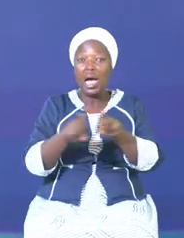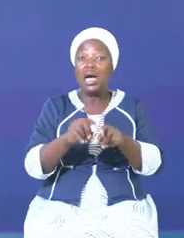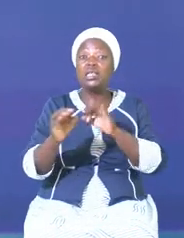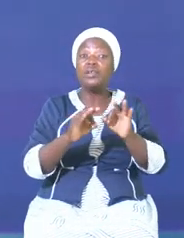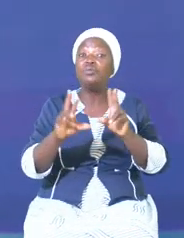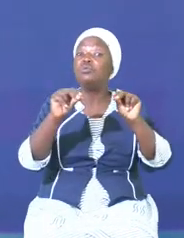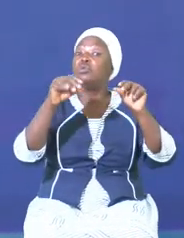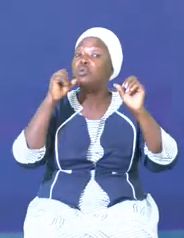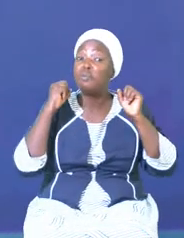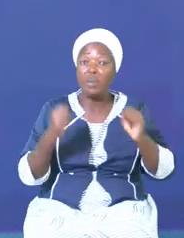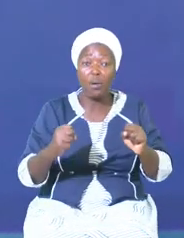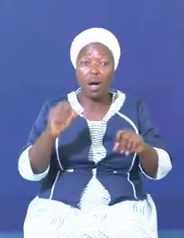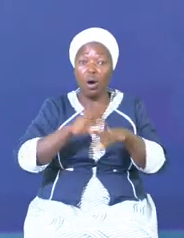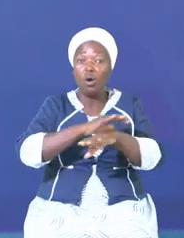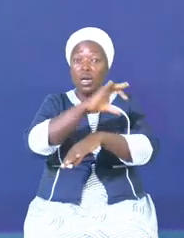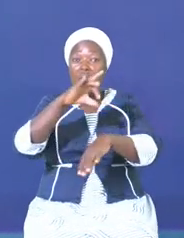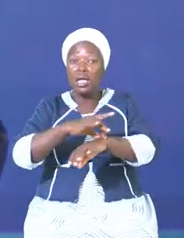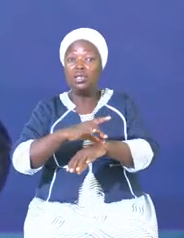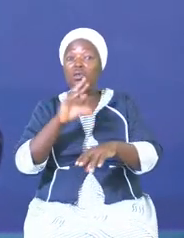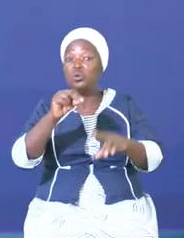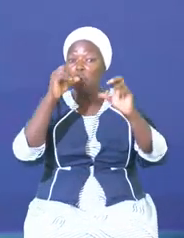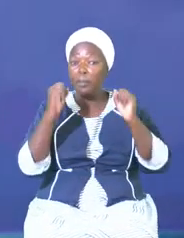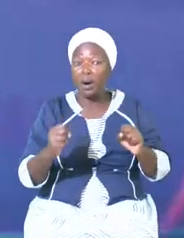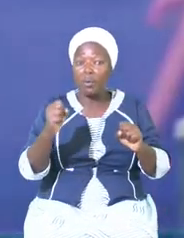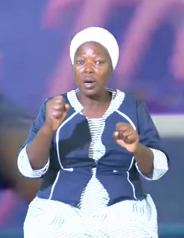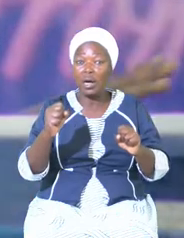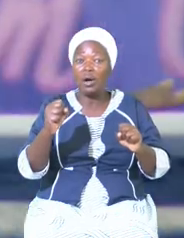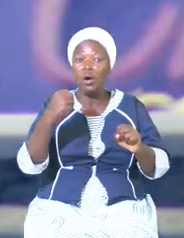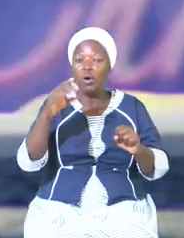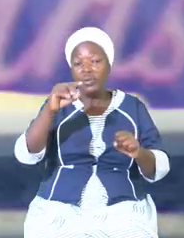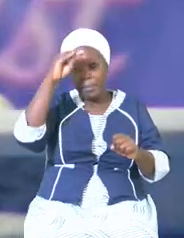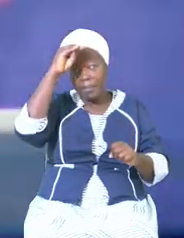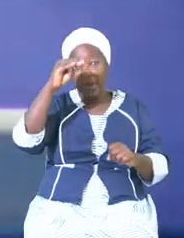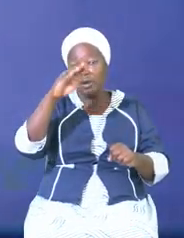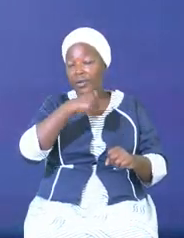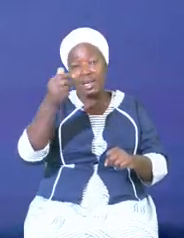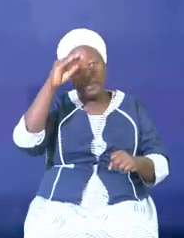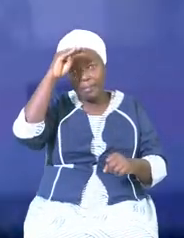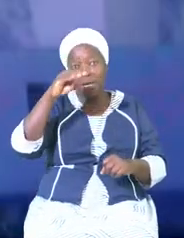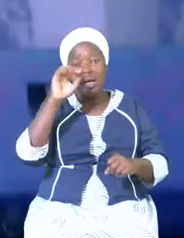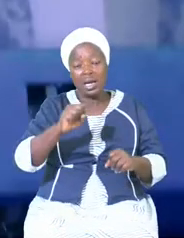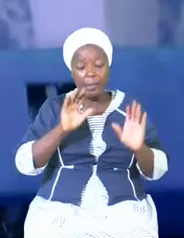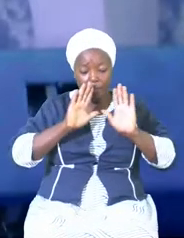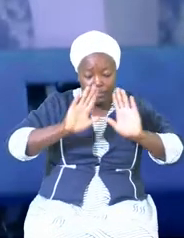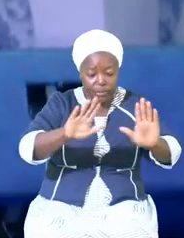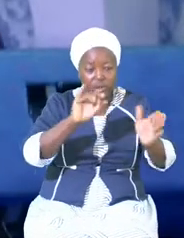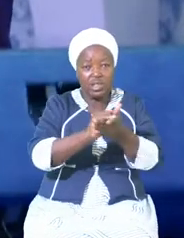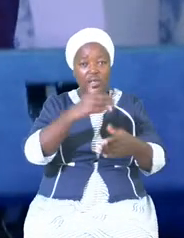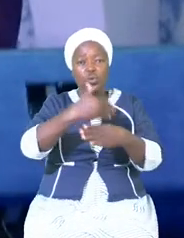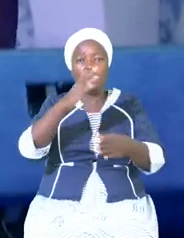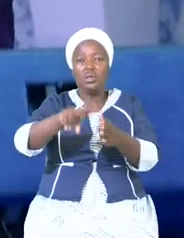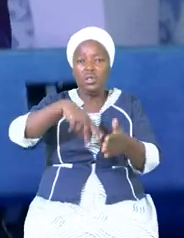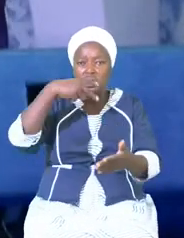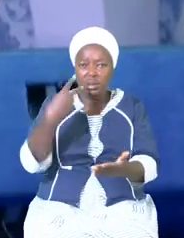power on earth and no power of a human being can push that wall down.